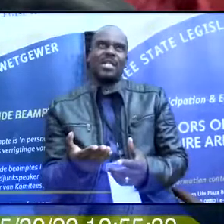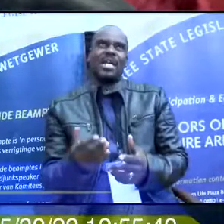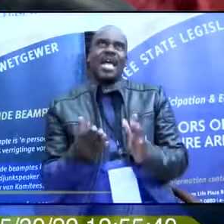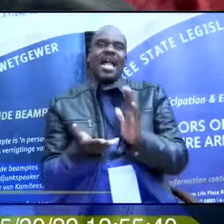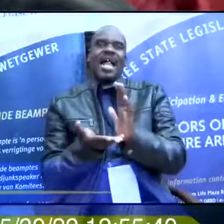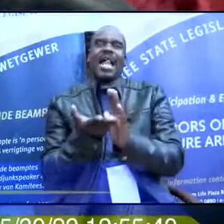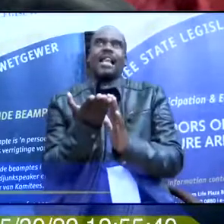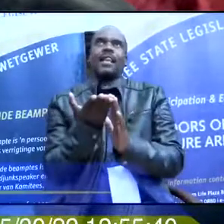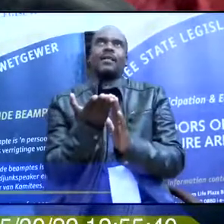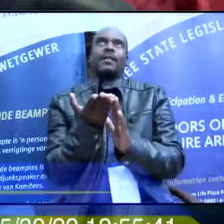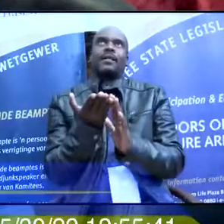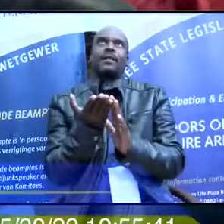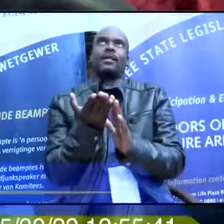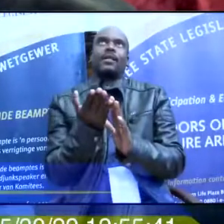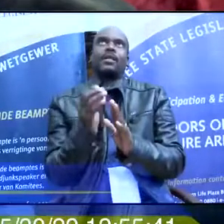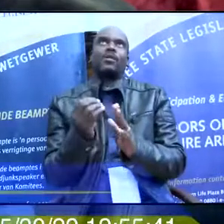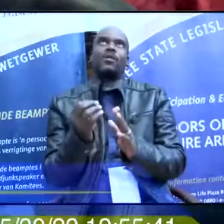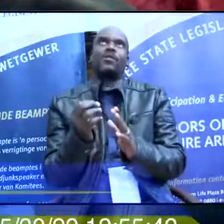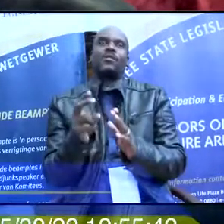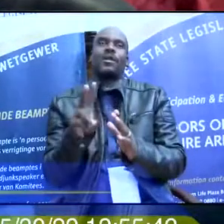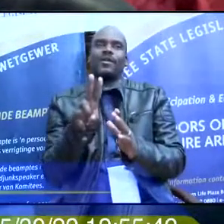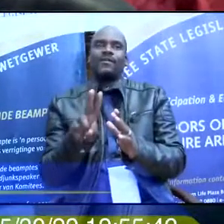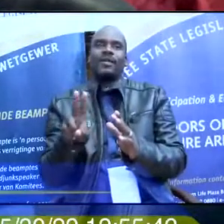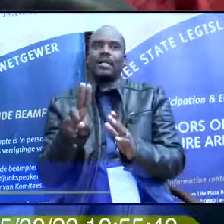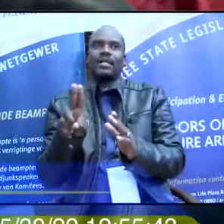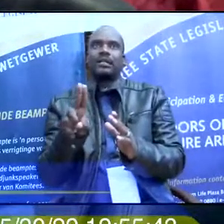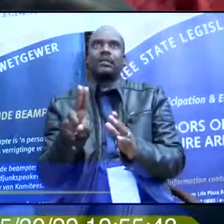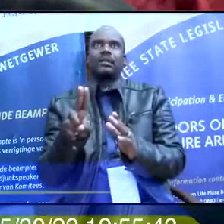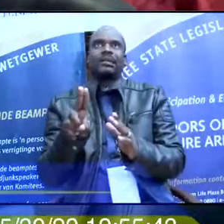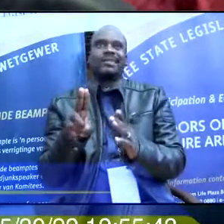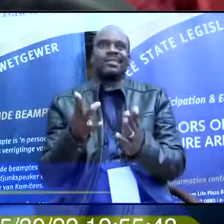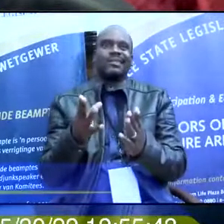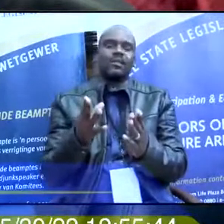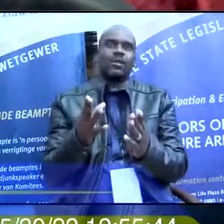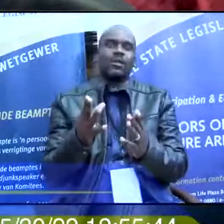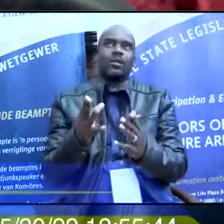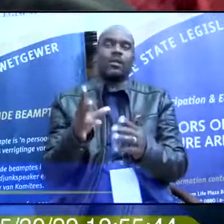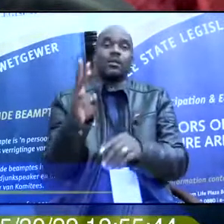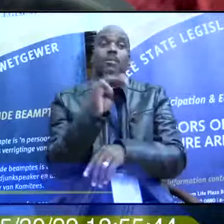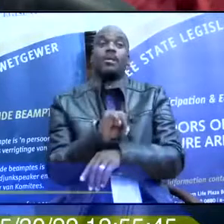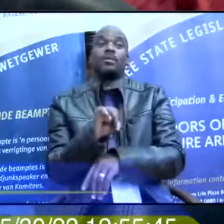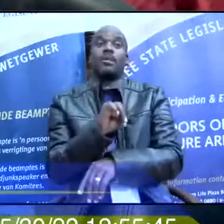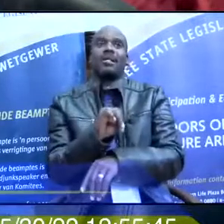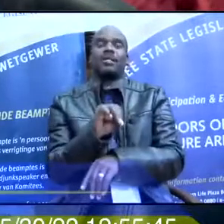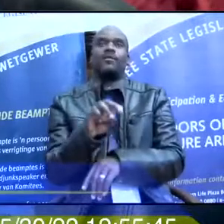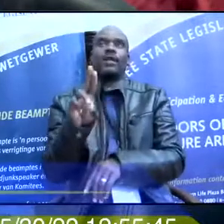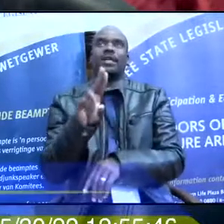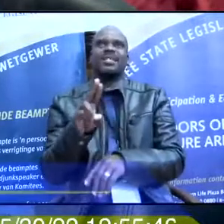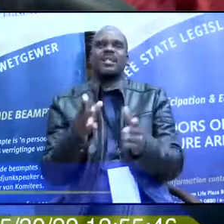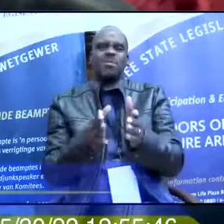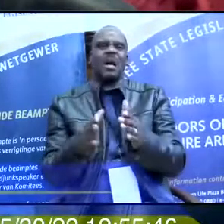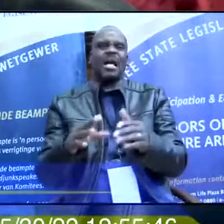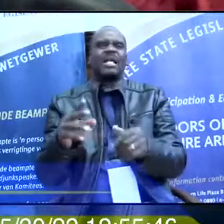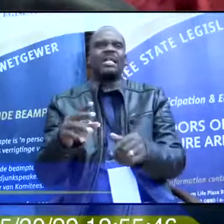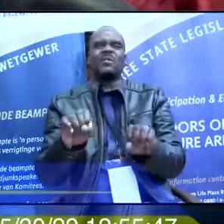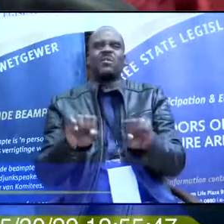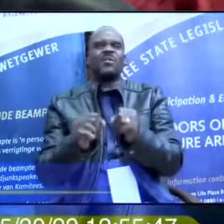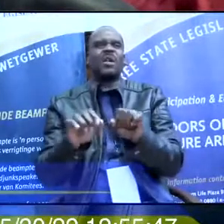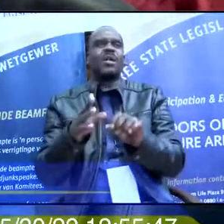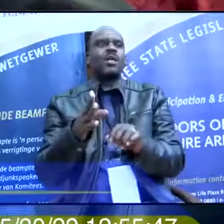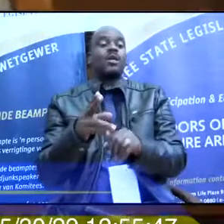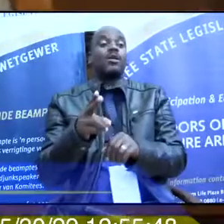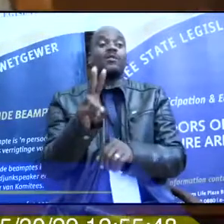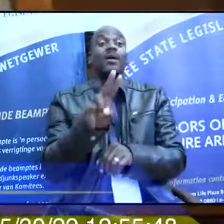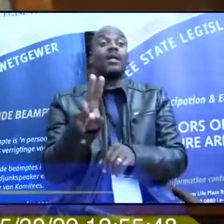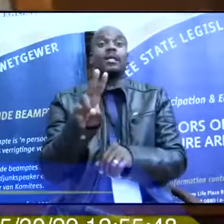of vacancies in municipalities very high and and it will take some time